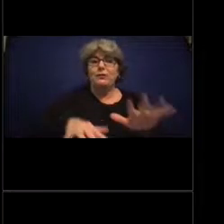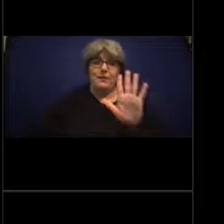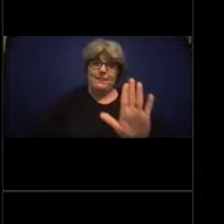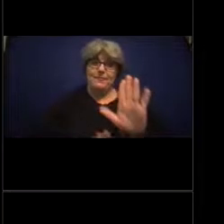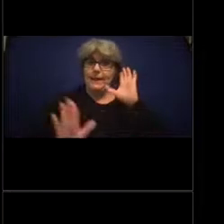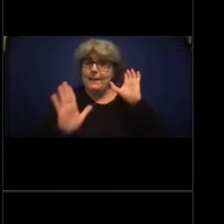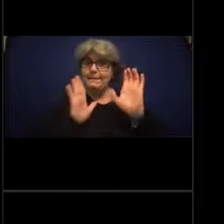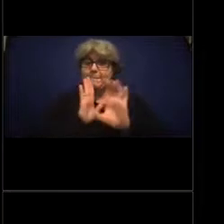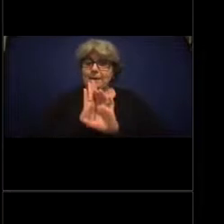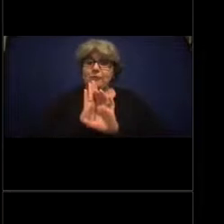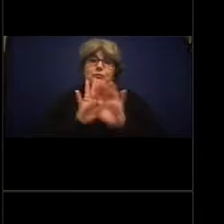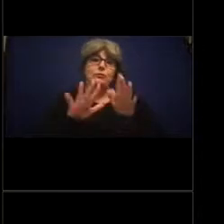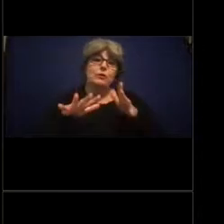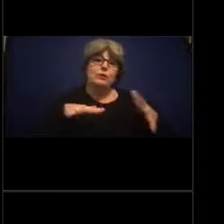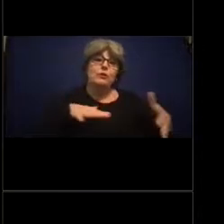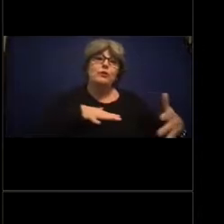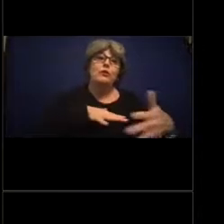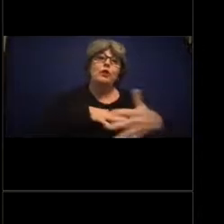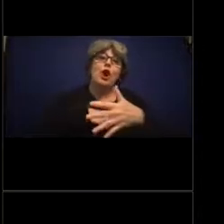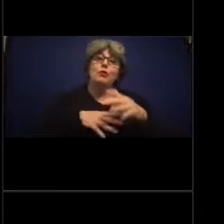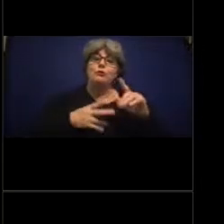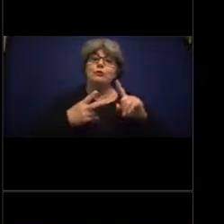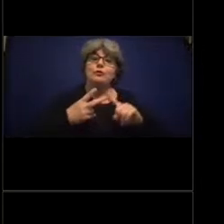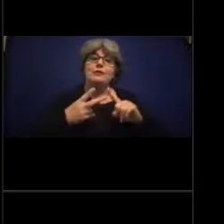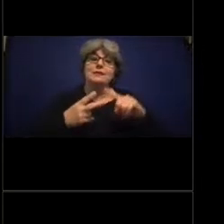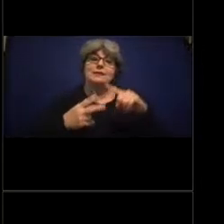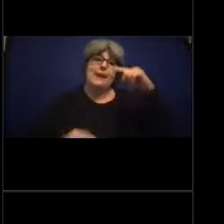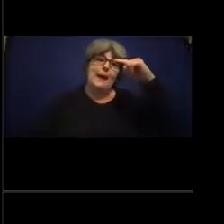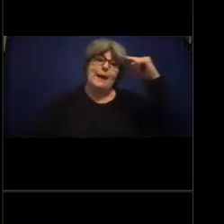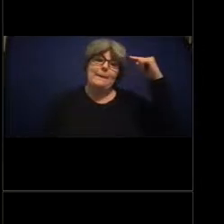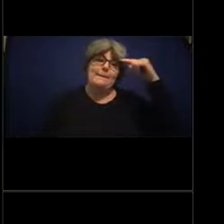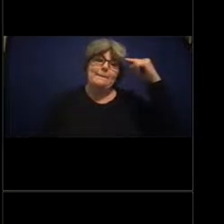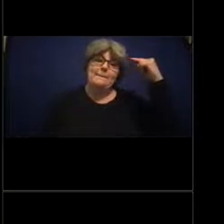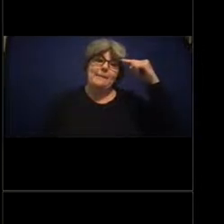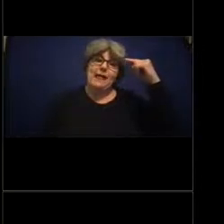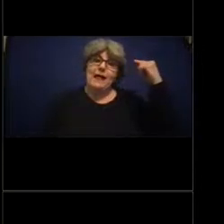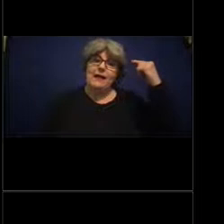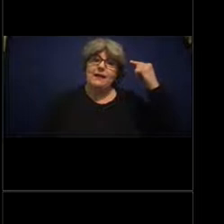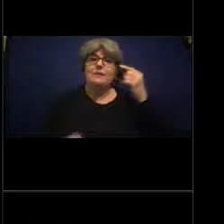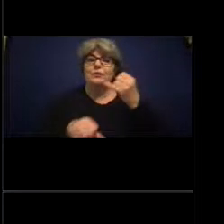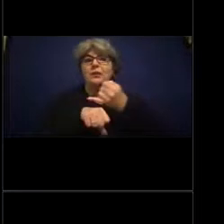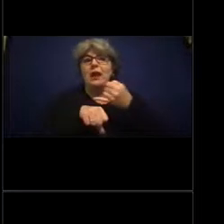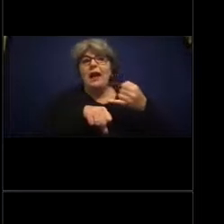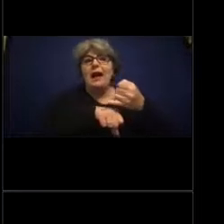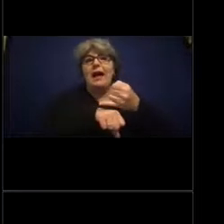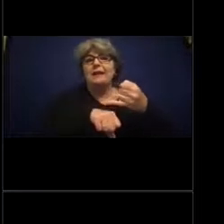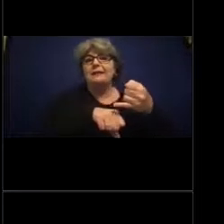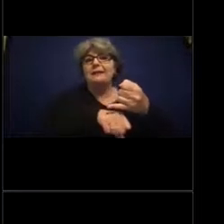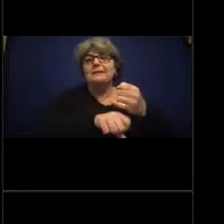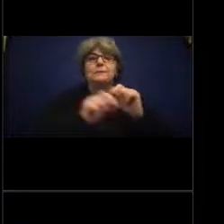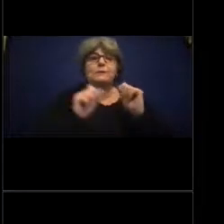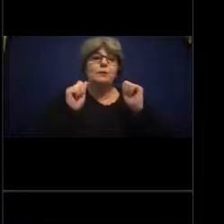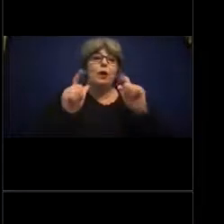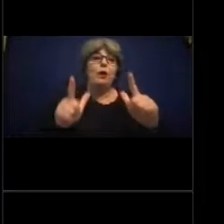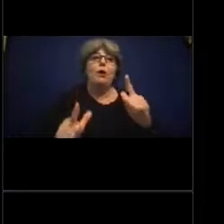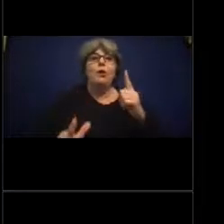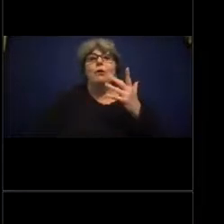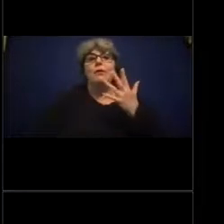the coastline is the land. You can see a couple of black marks in there. Those are islands that just aren't filled in, but all the color would